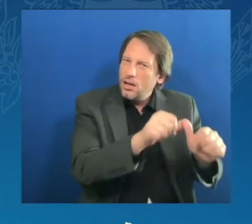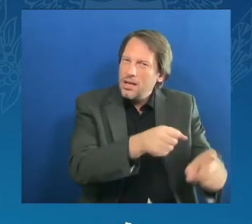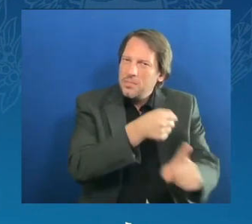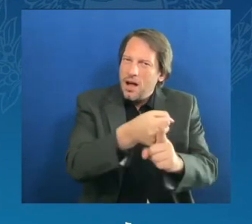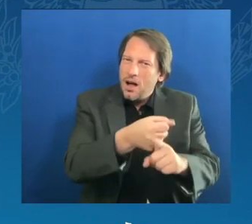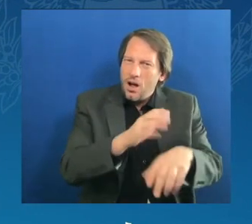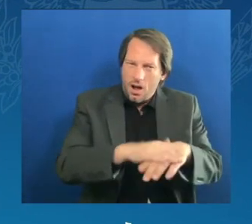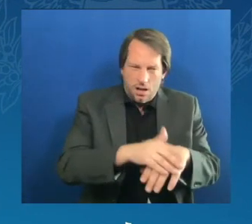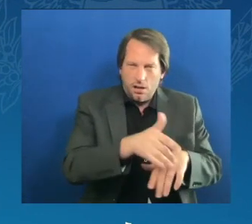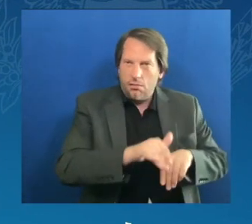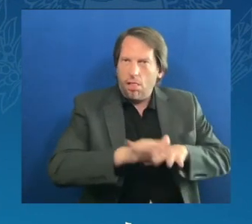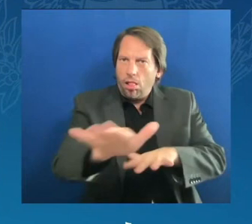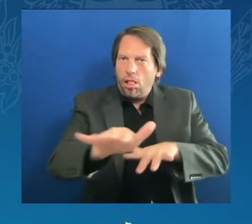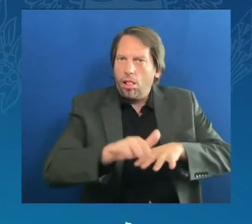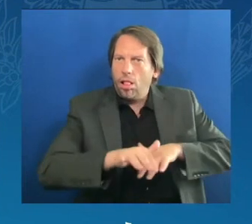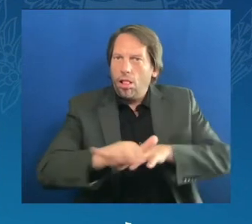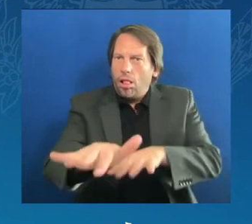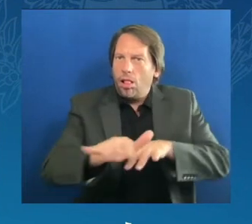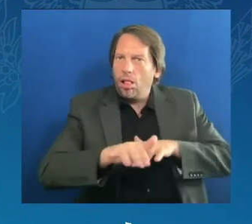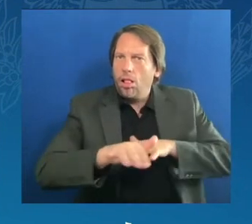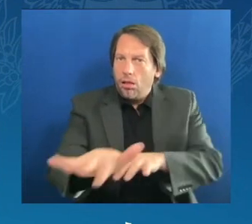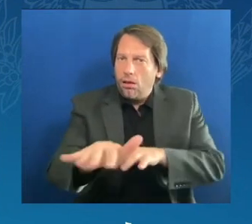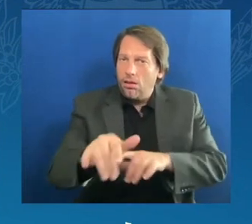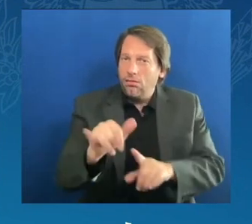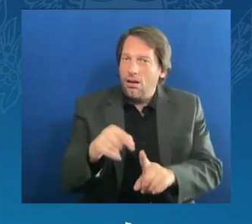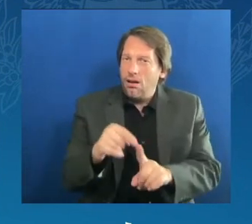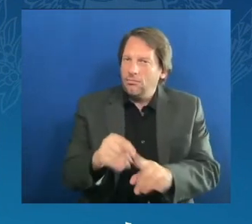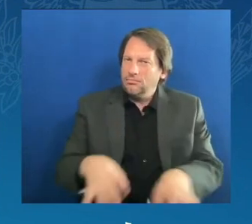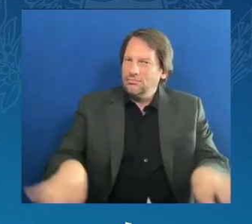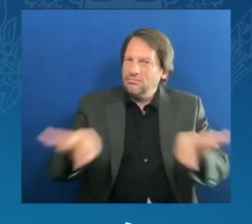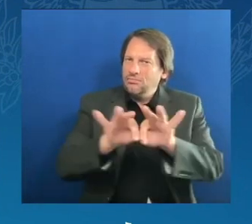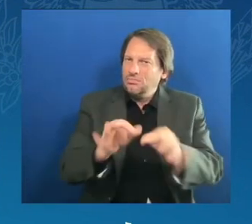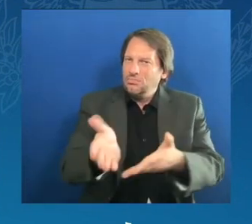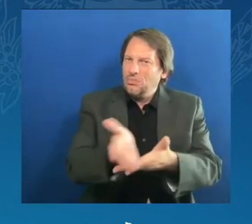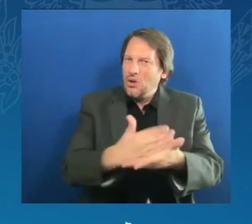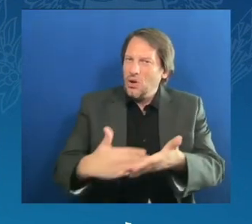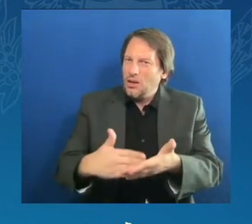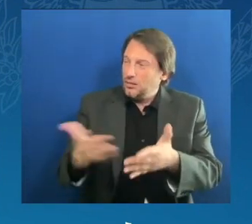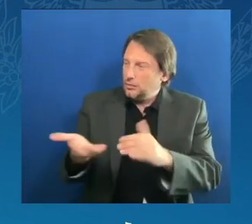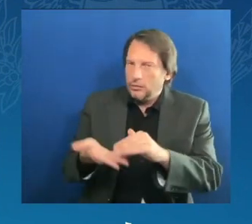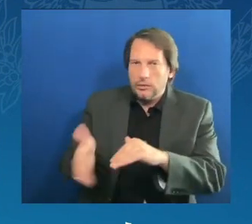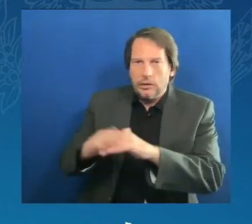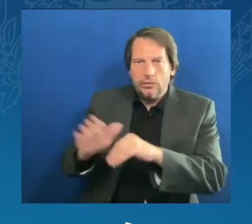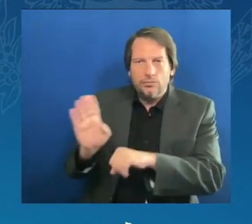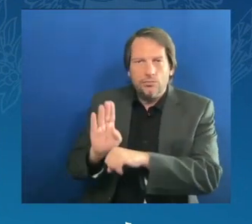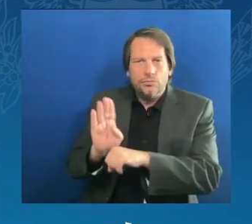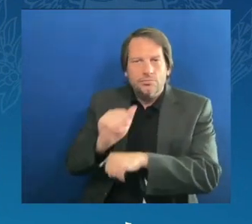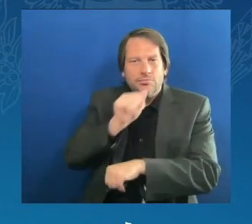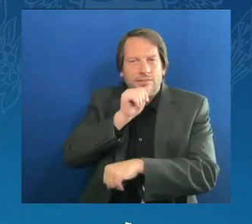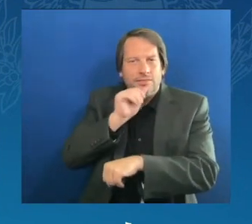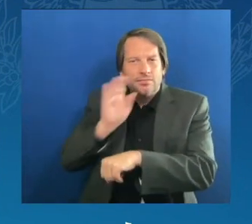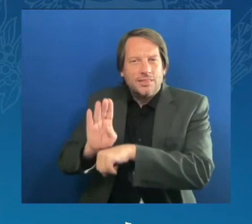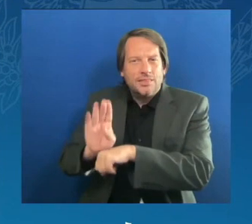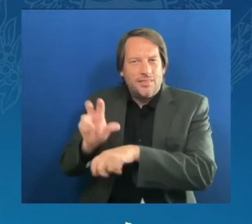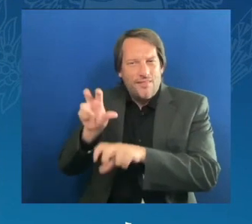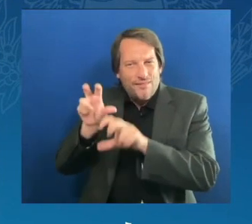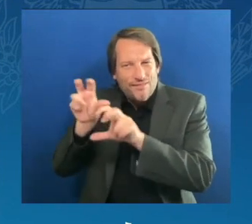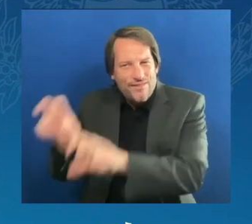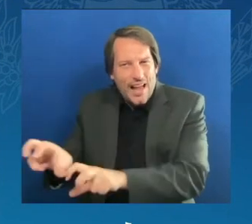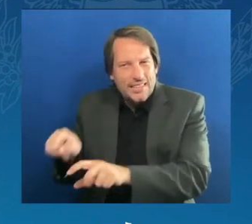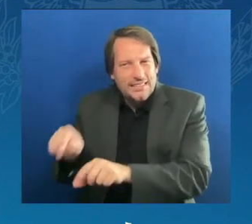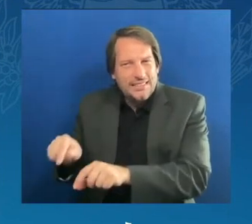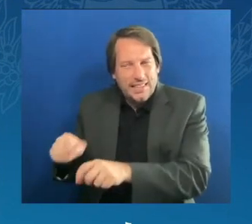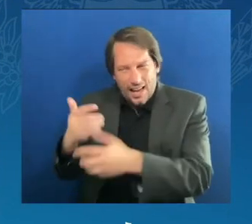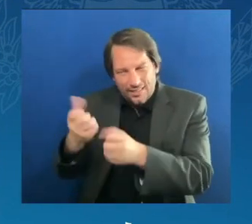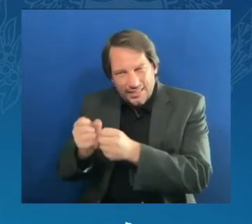region to help create jobs and expand economic opportunity. I believe that public-private partnerships are